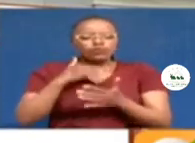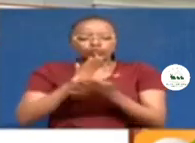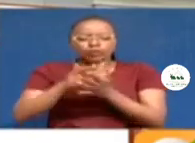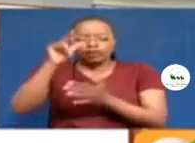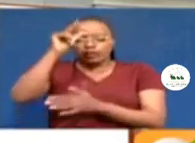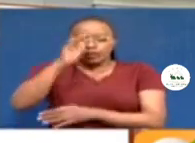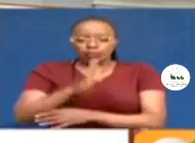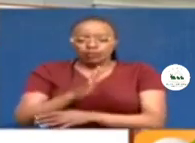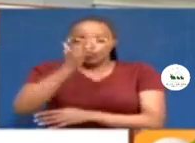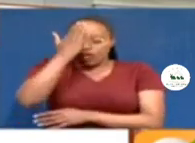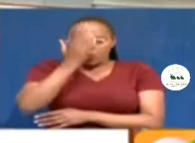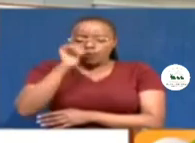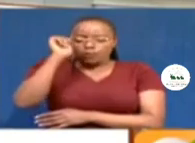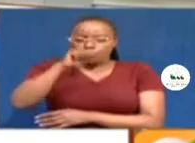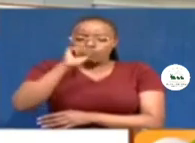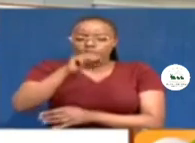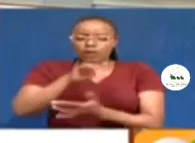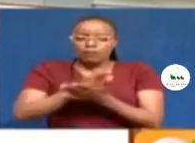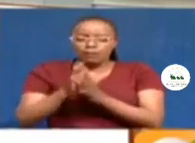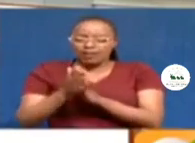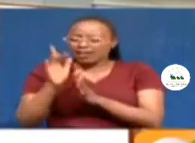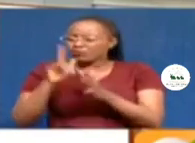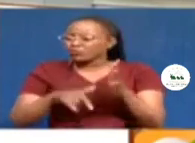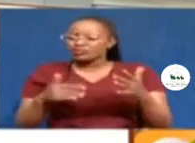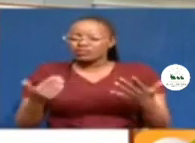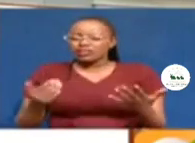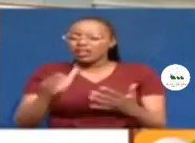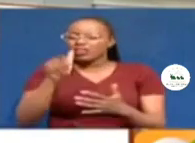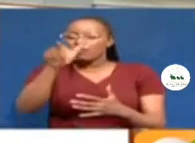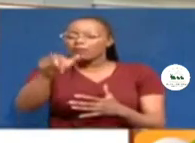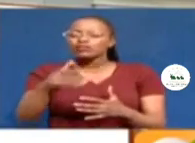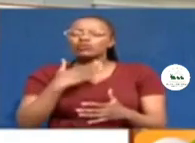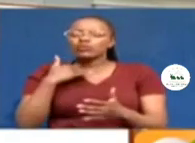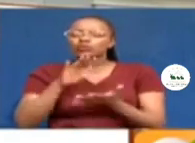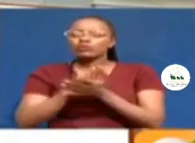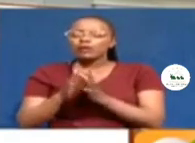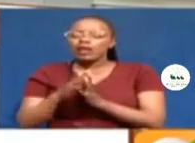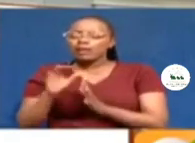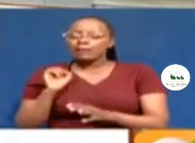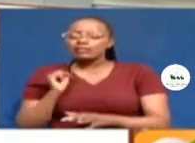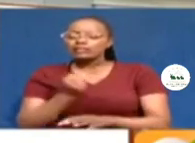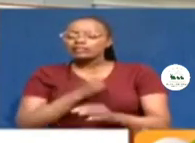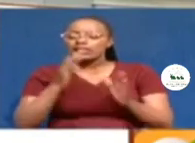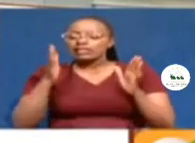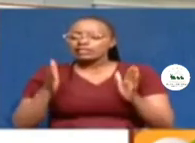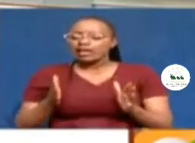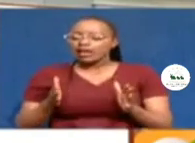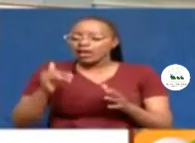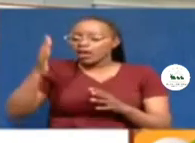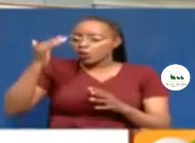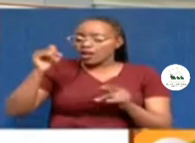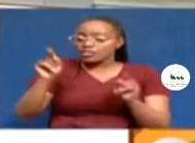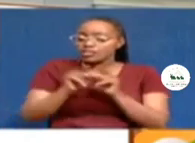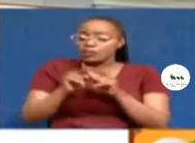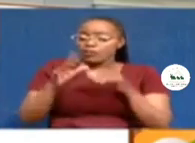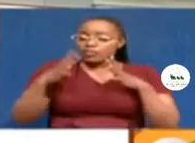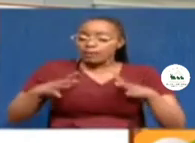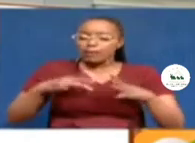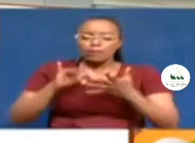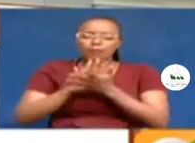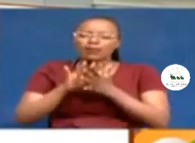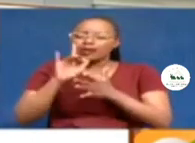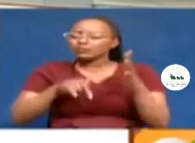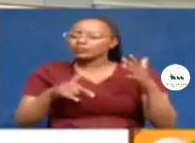governor. So that you can become what? Another one wants to become senator. So that the citizen becomes